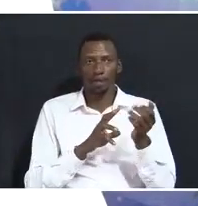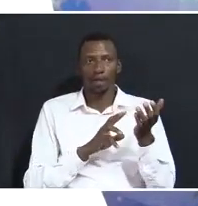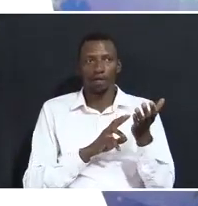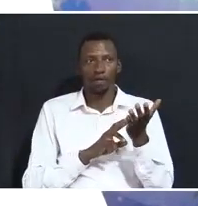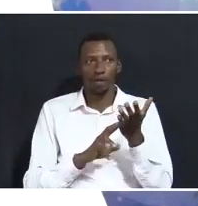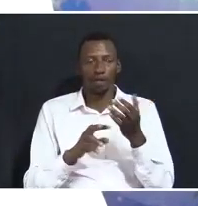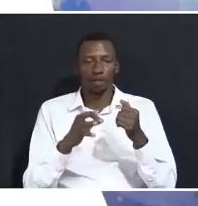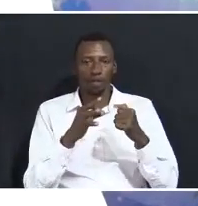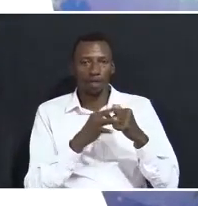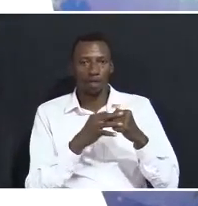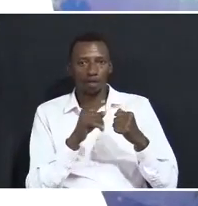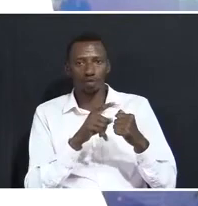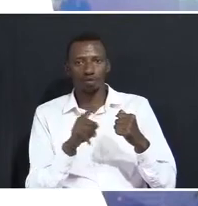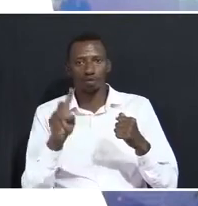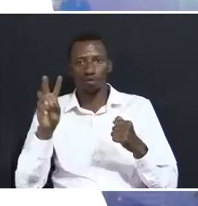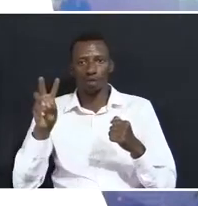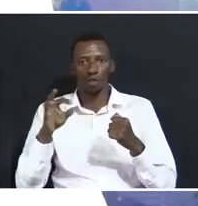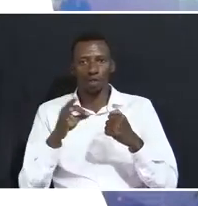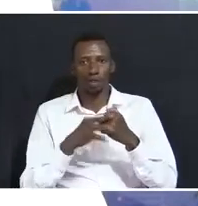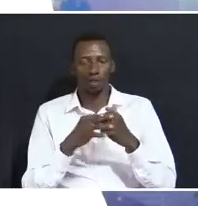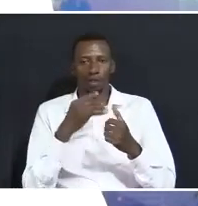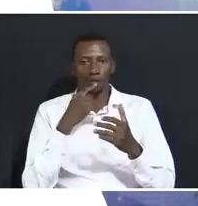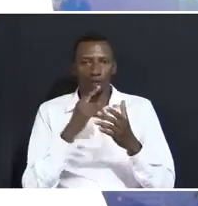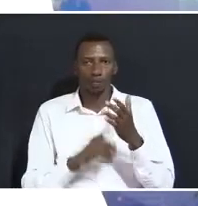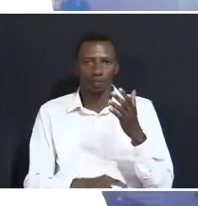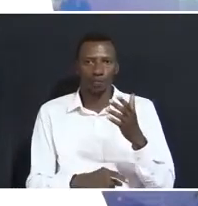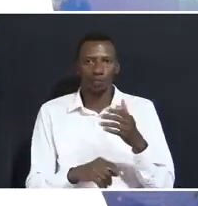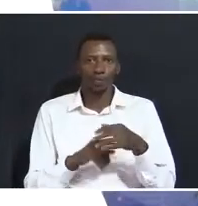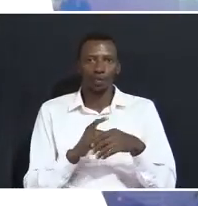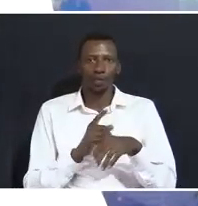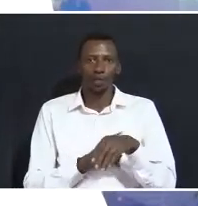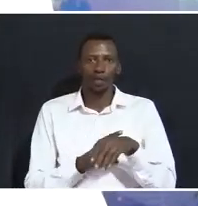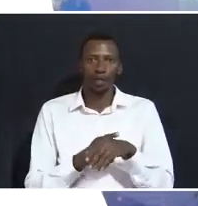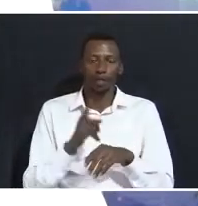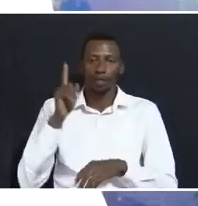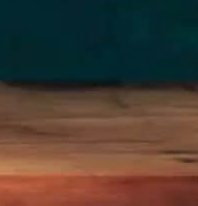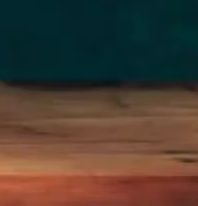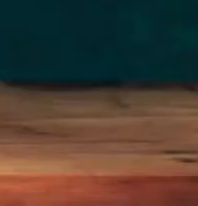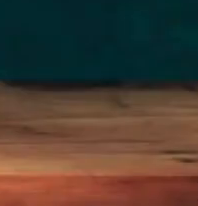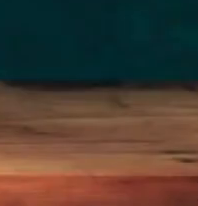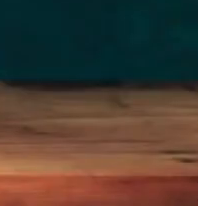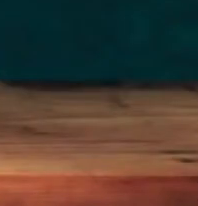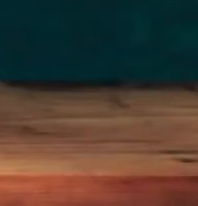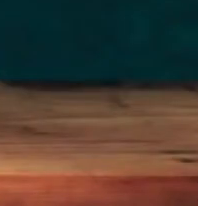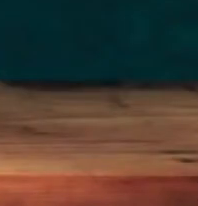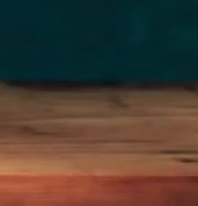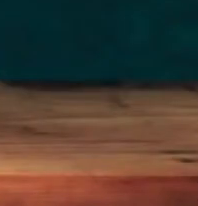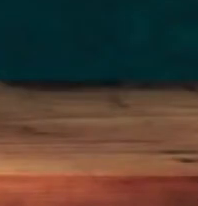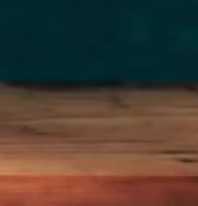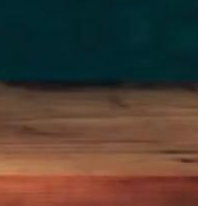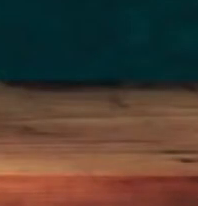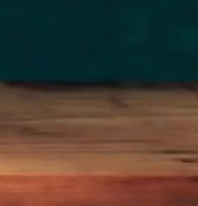28 starts by saying that when he had said thus, he went on ahead.